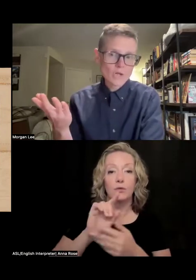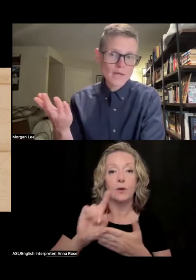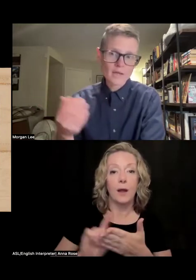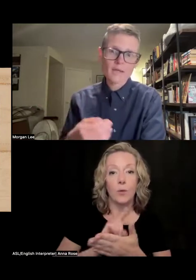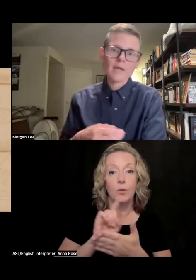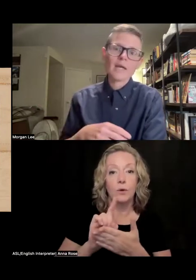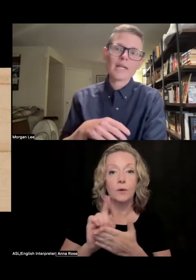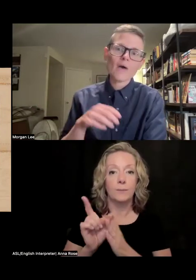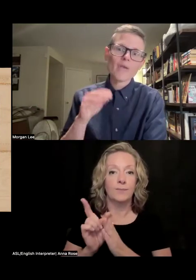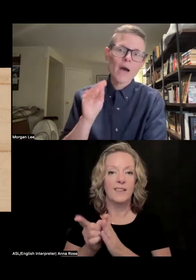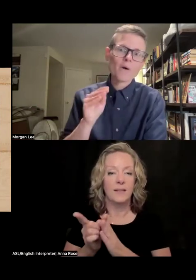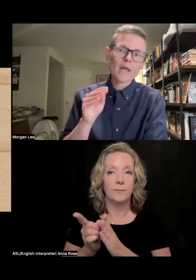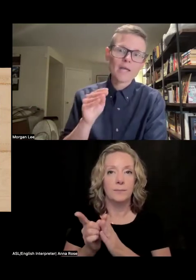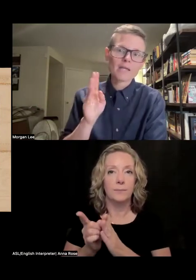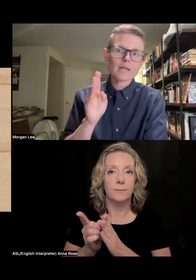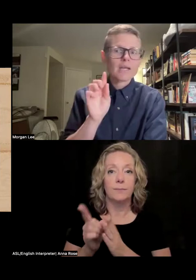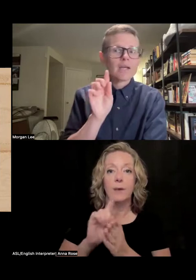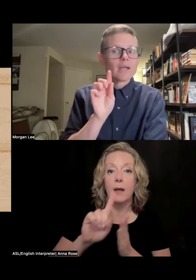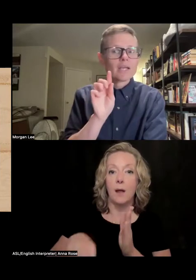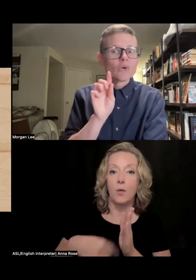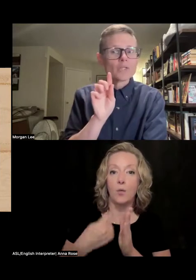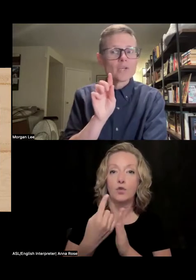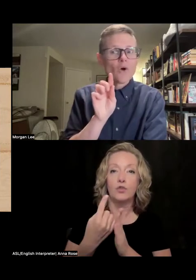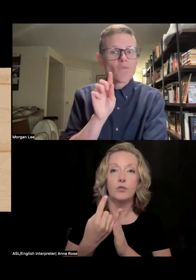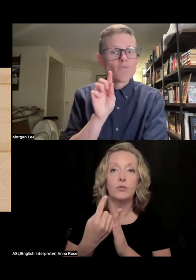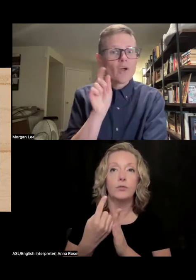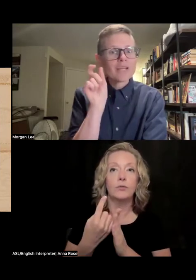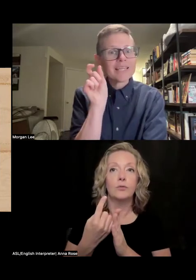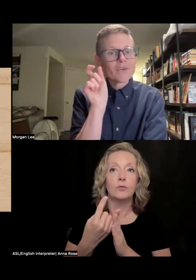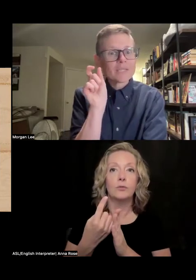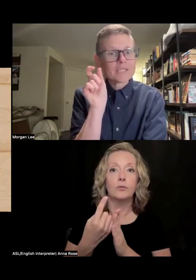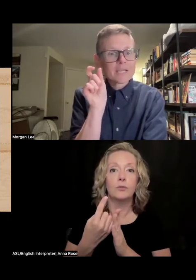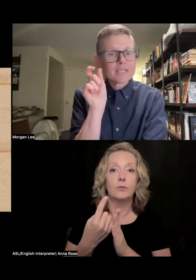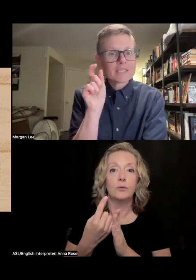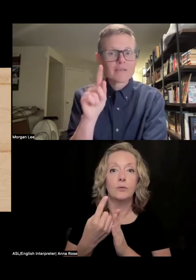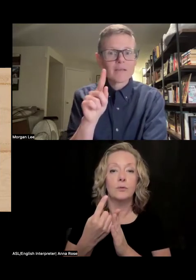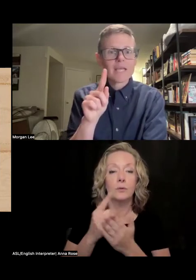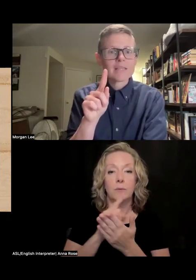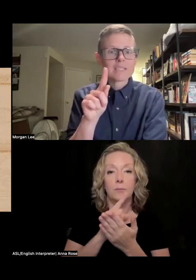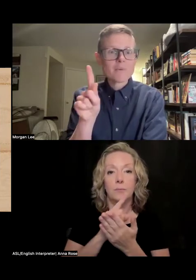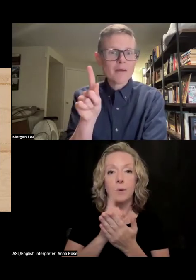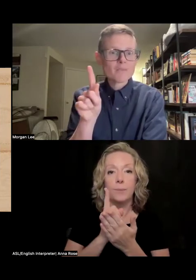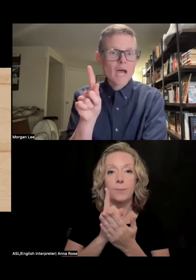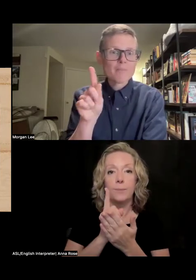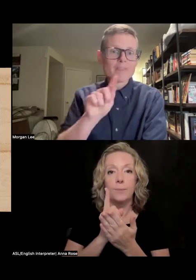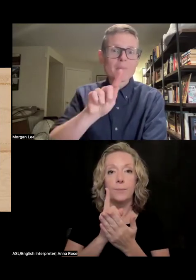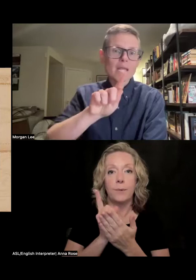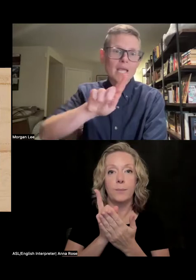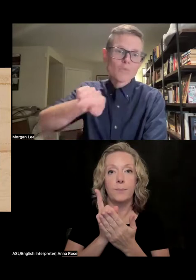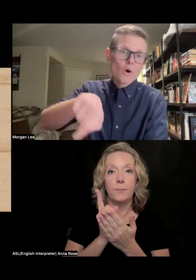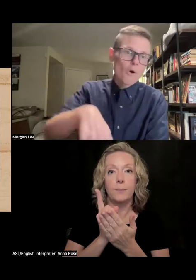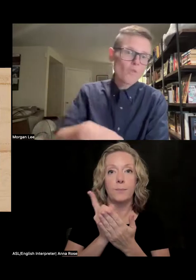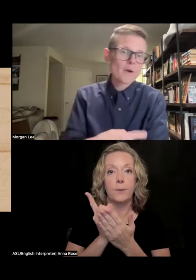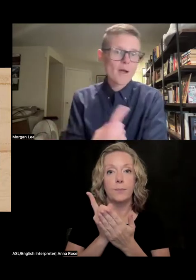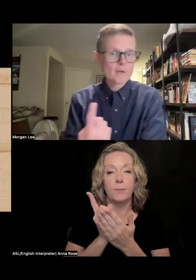hand look like, and how the hour hand, it's going to go very little distance in the same amount of time that the minute